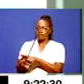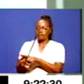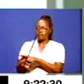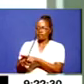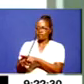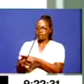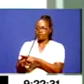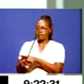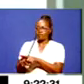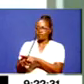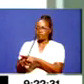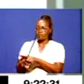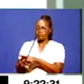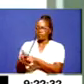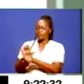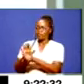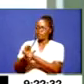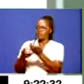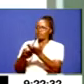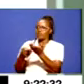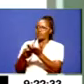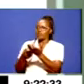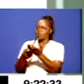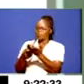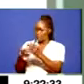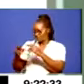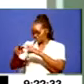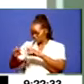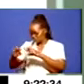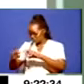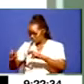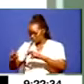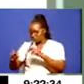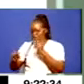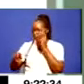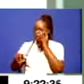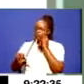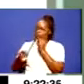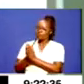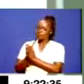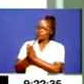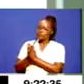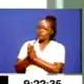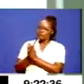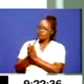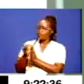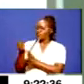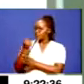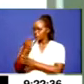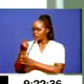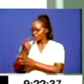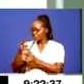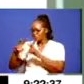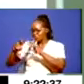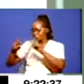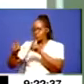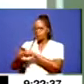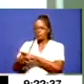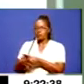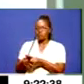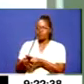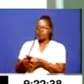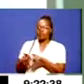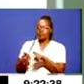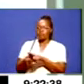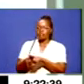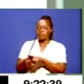we've used a lot of technology to do diagnosis, mm-hmm. to do therapy, and even research. For instance, now there are a lot of research